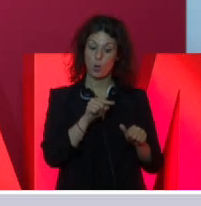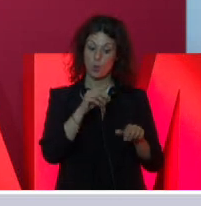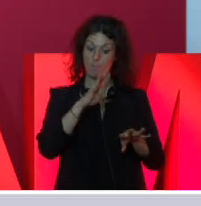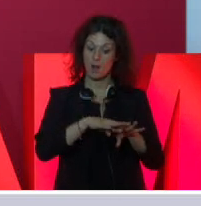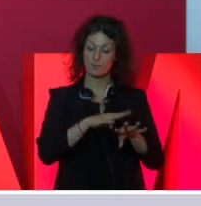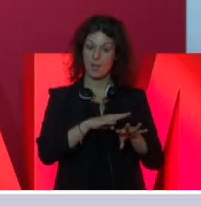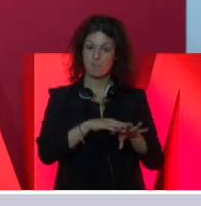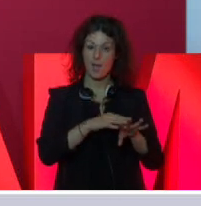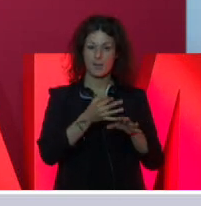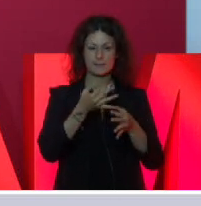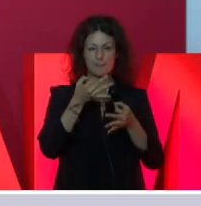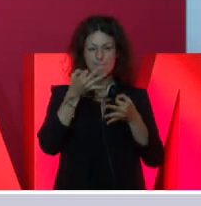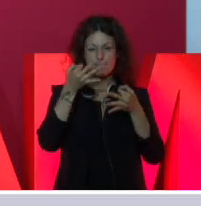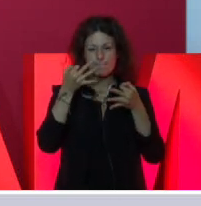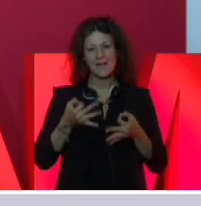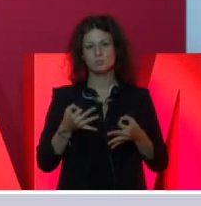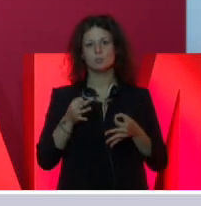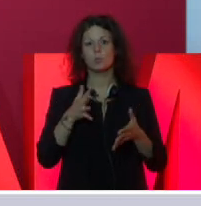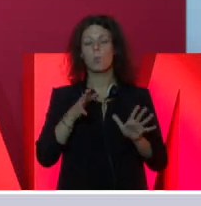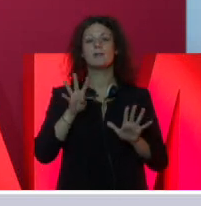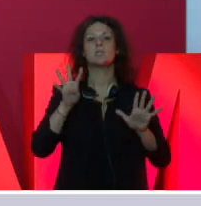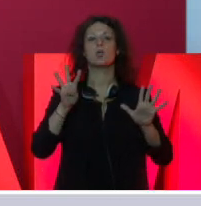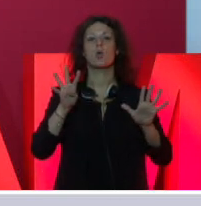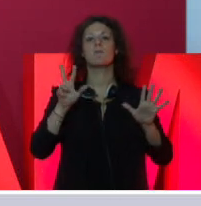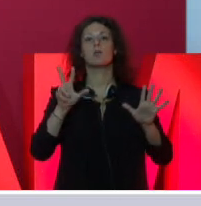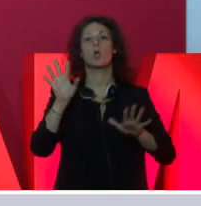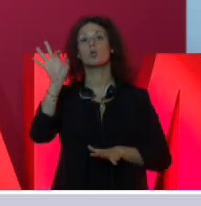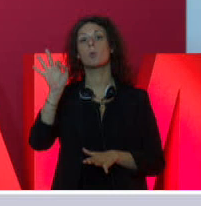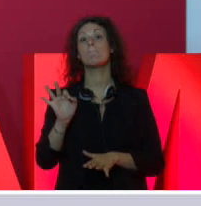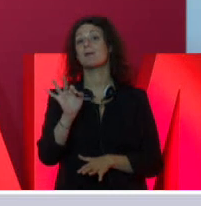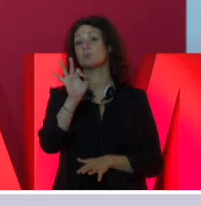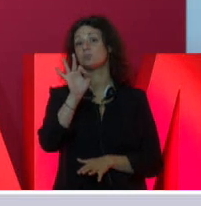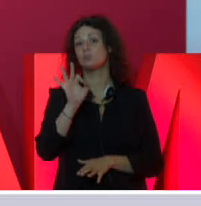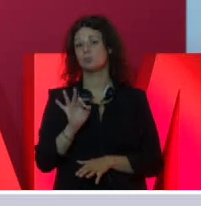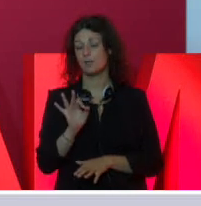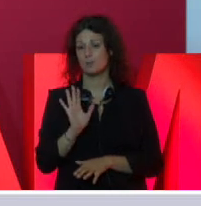on, being equal to or close to